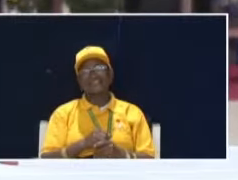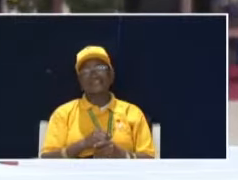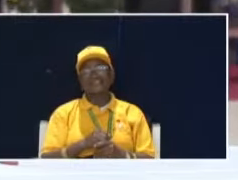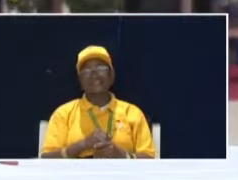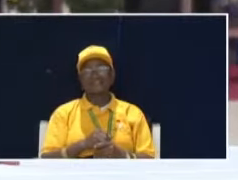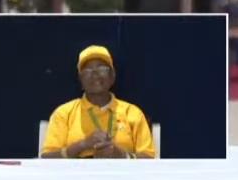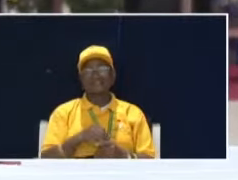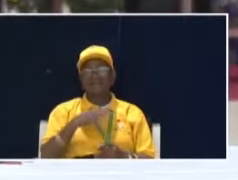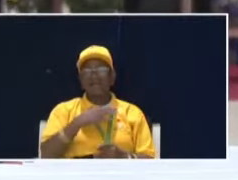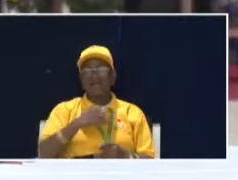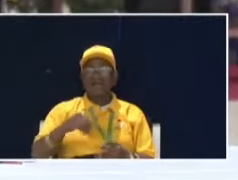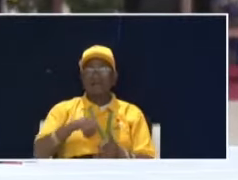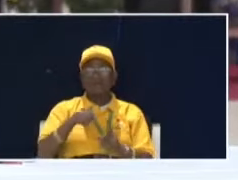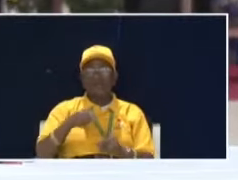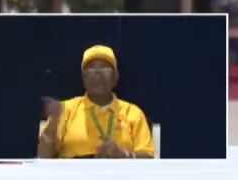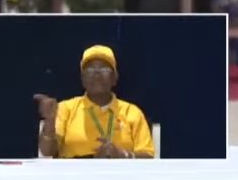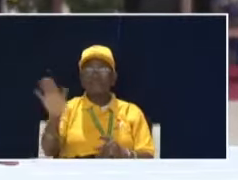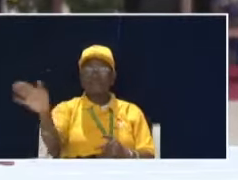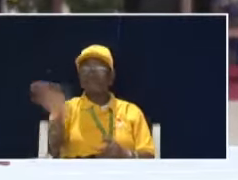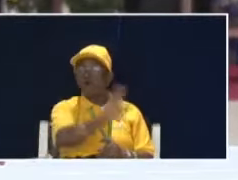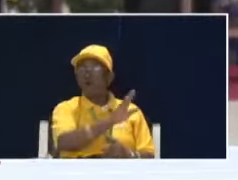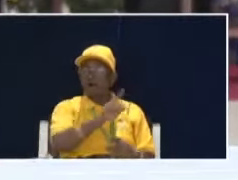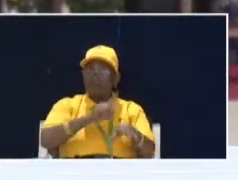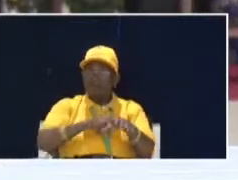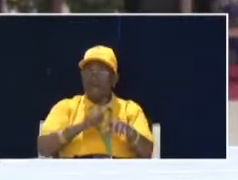And when your time comes,